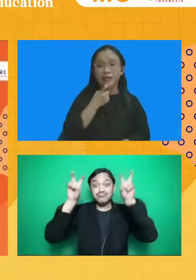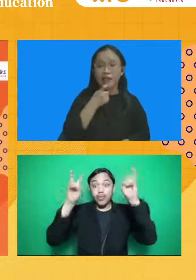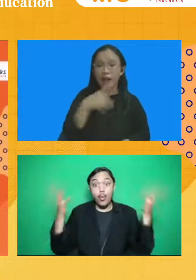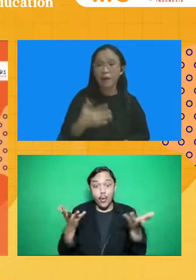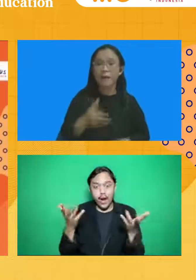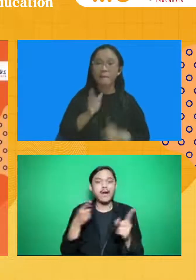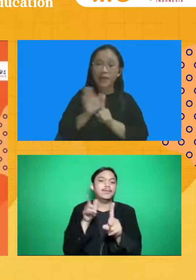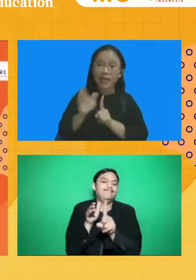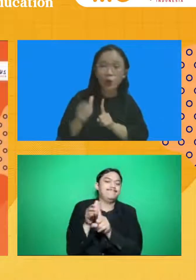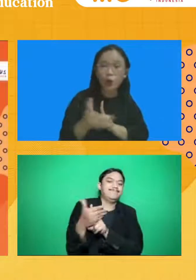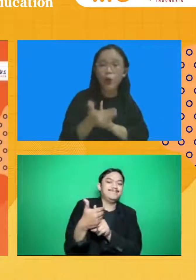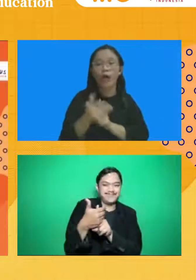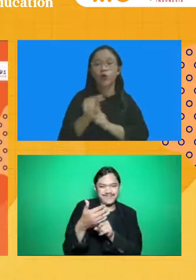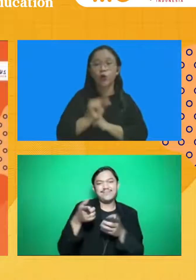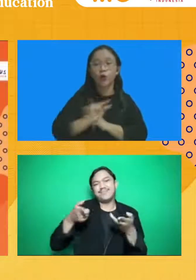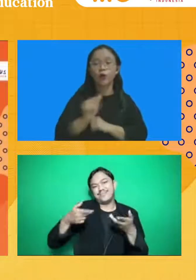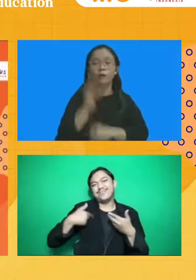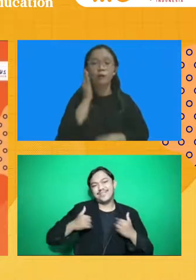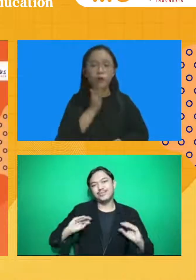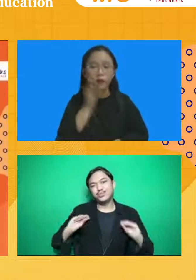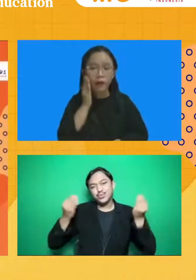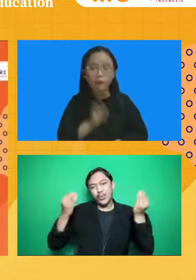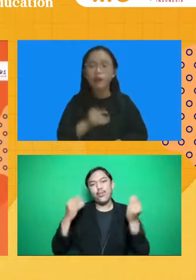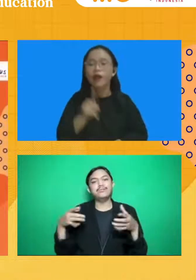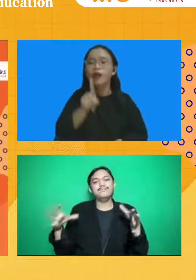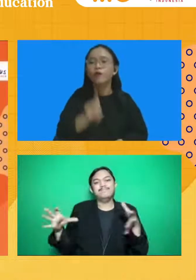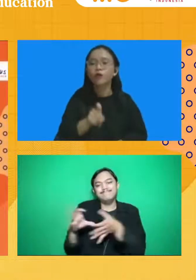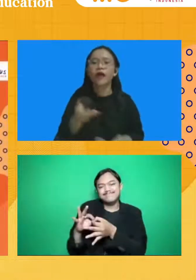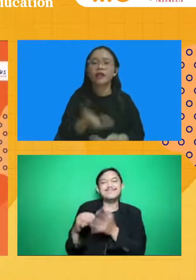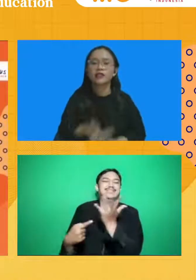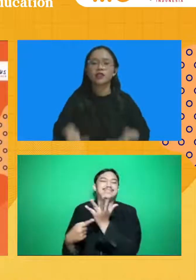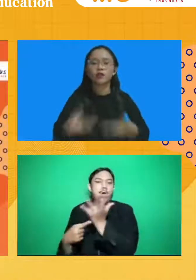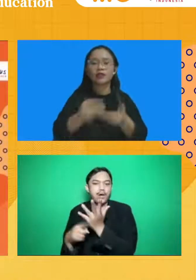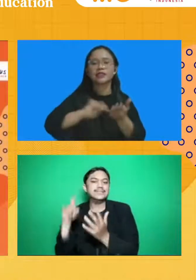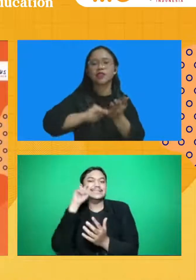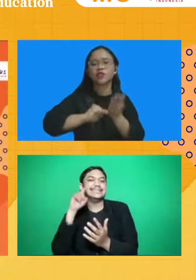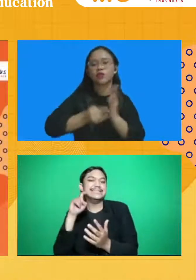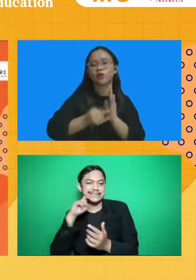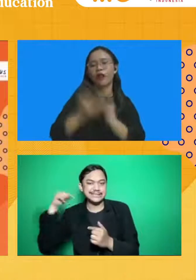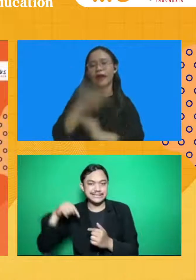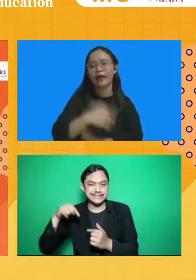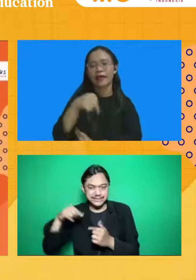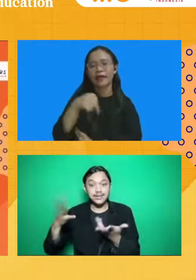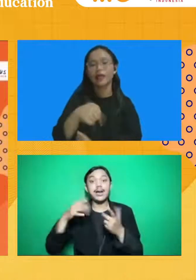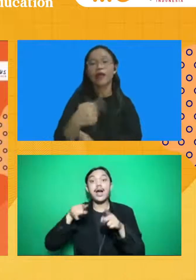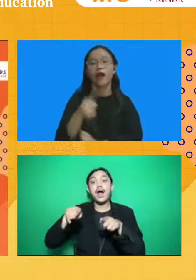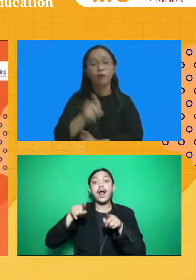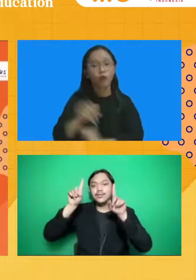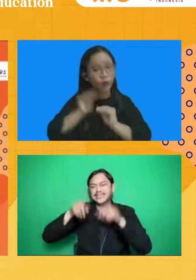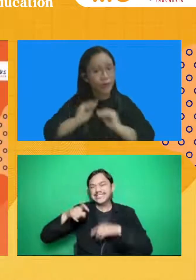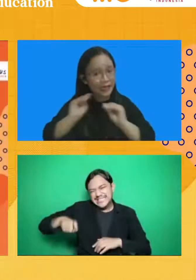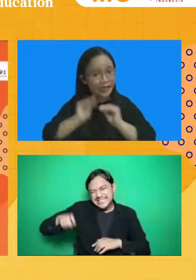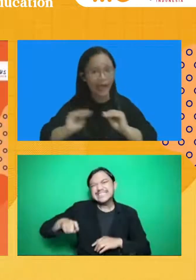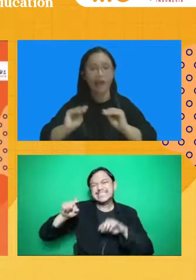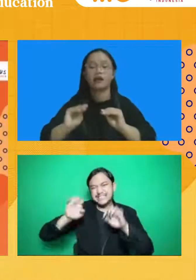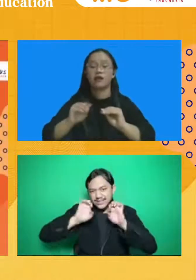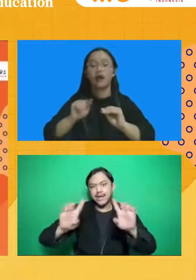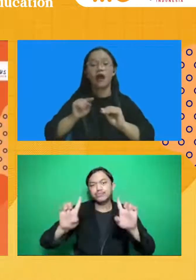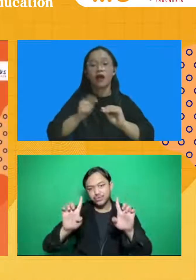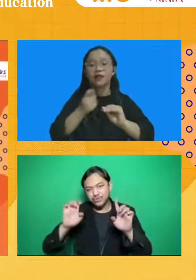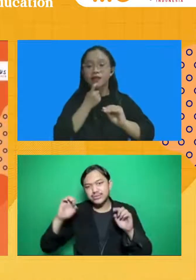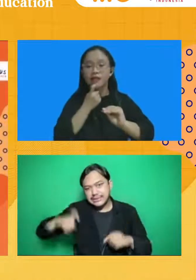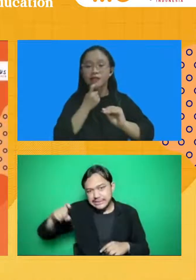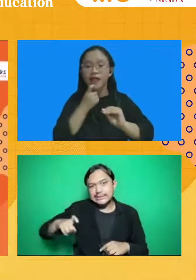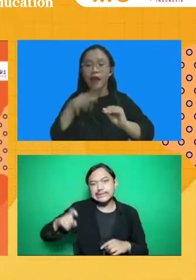of the digital world and the current youth trend. Not only is digital sexuality education about increasing young people's